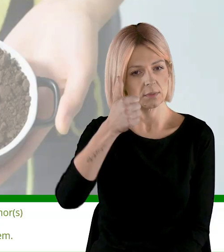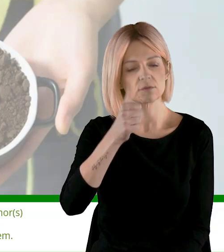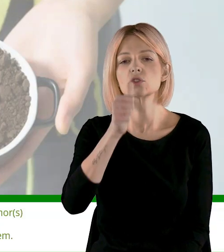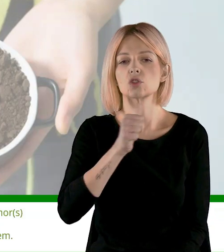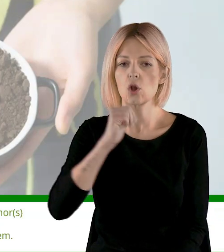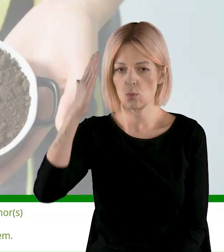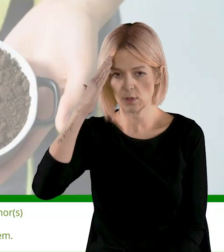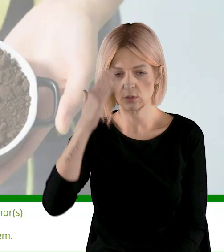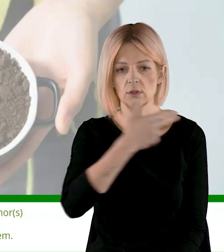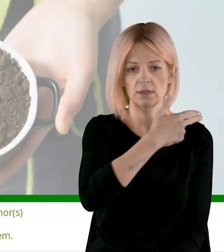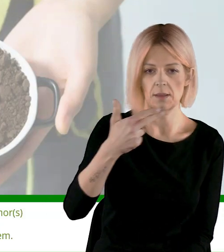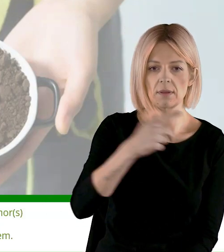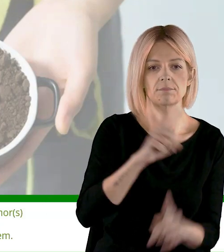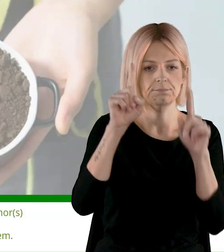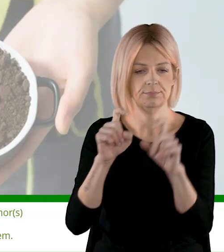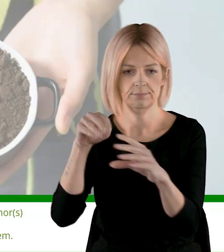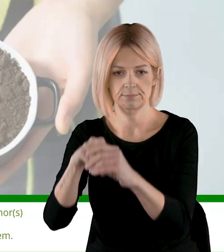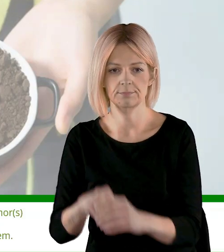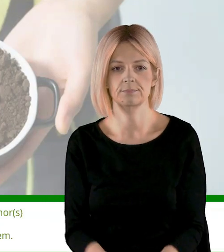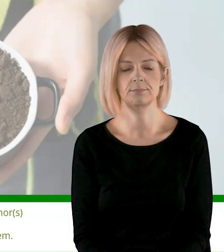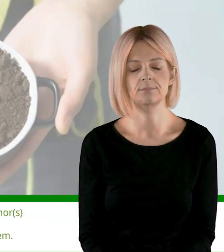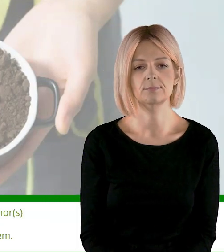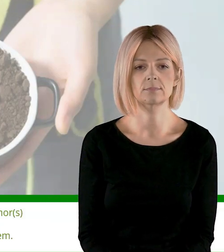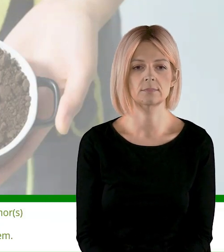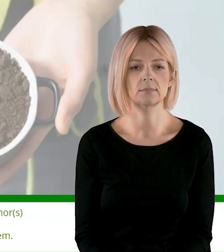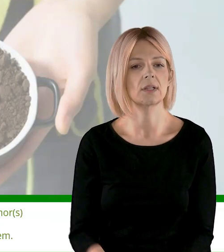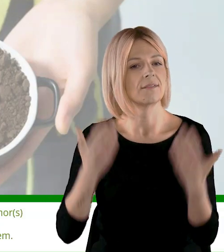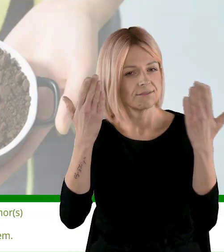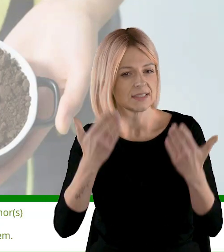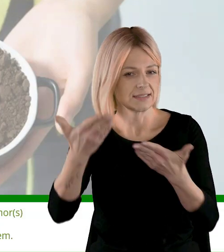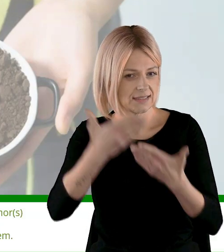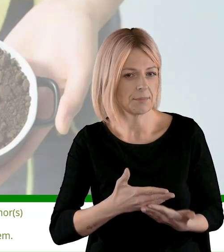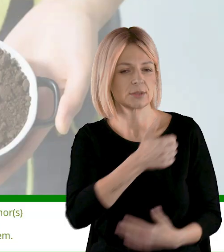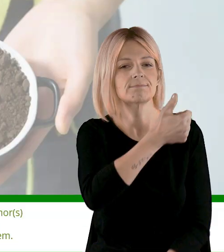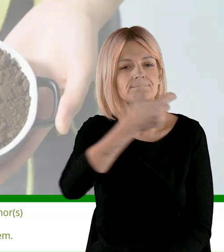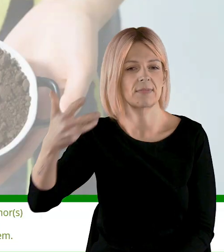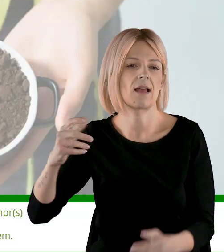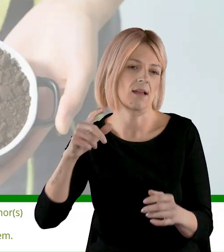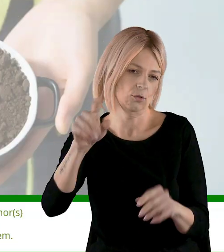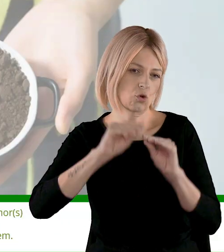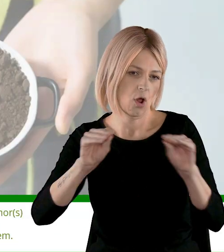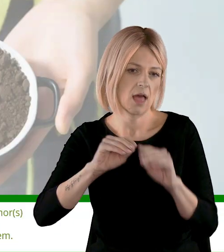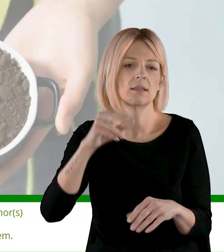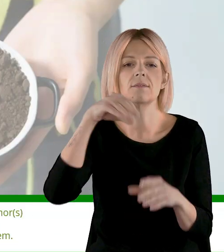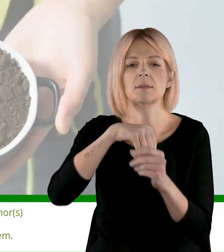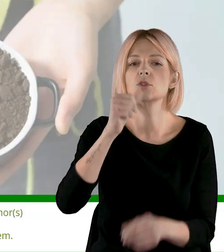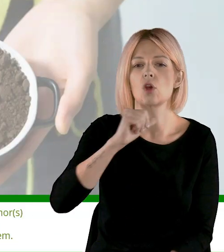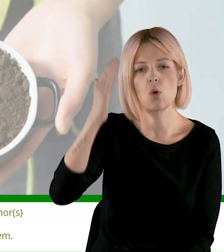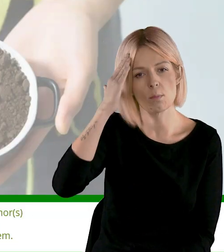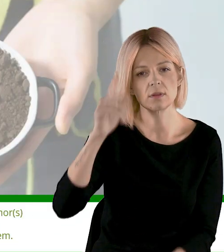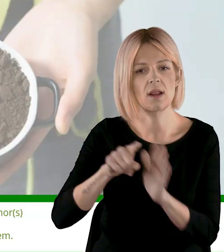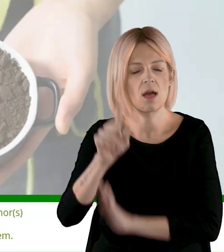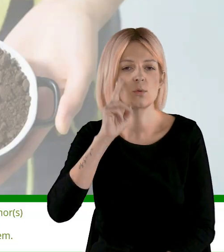and welcome to the Green Skills for Deaf webinar series. This is the first webinar of the series and we are pleased to have you with